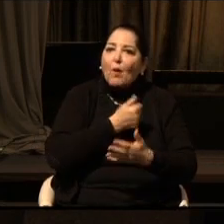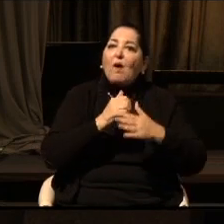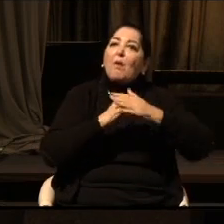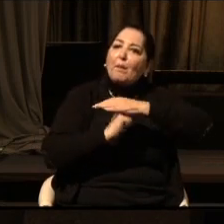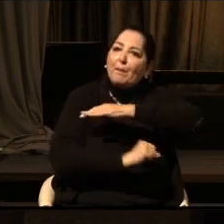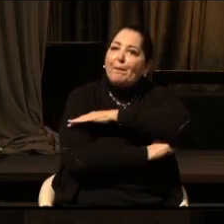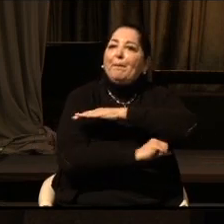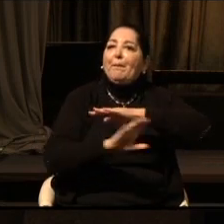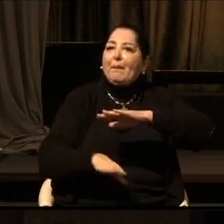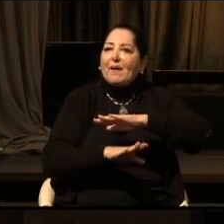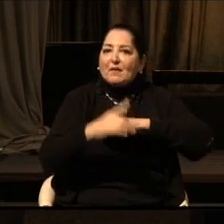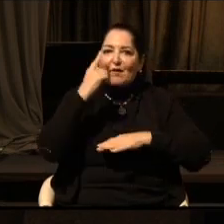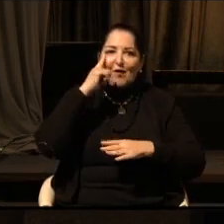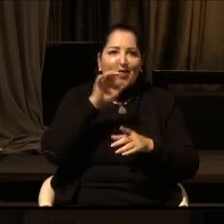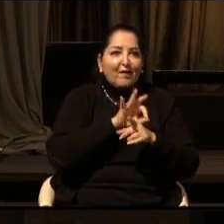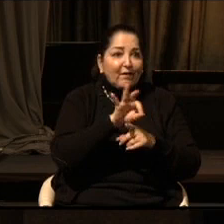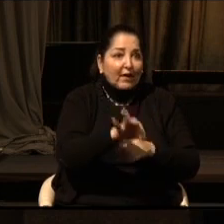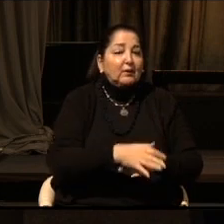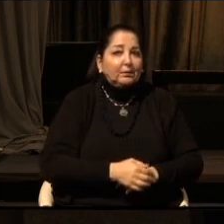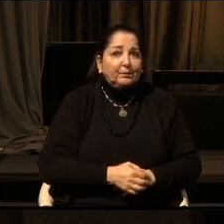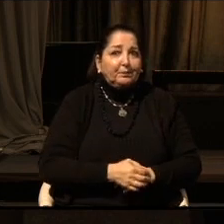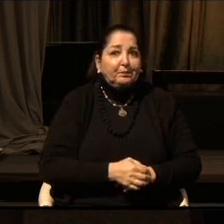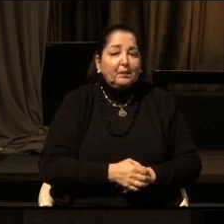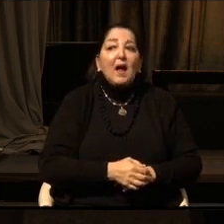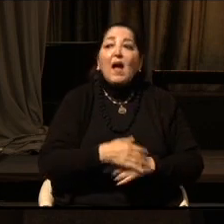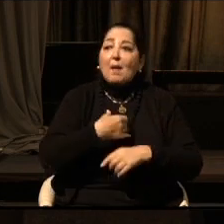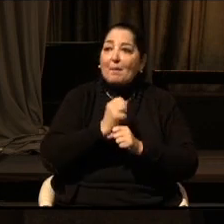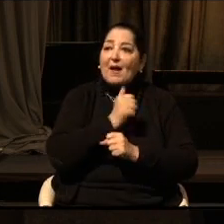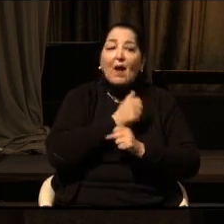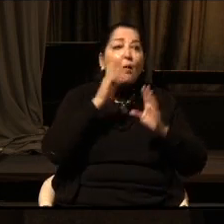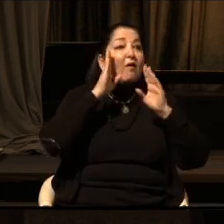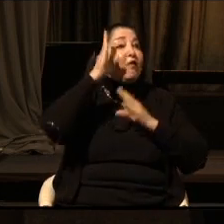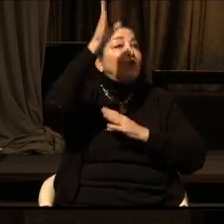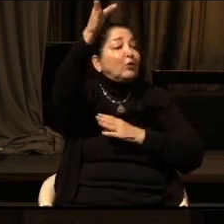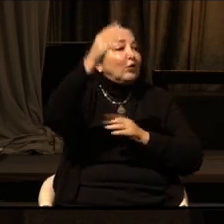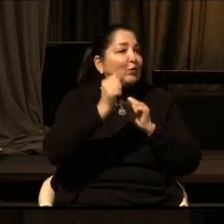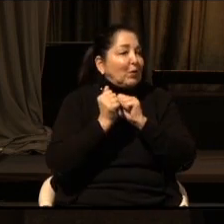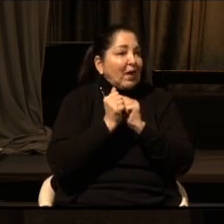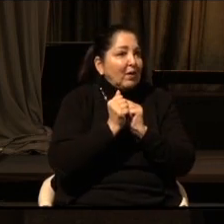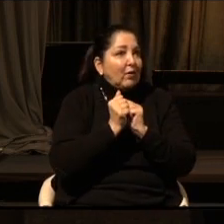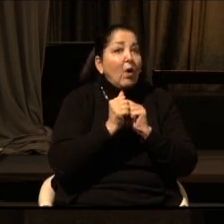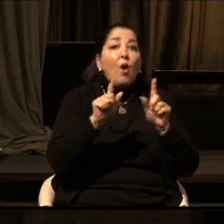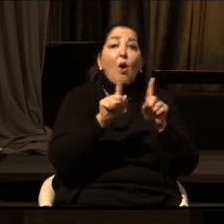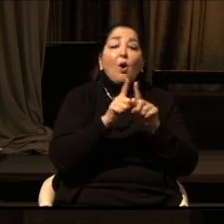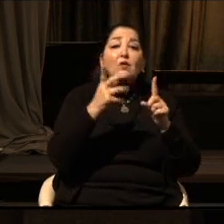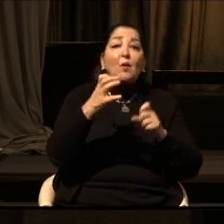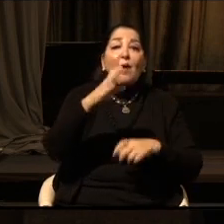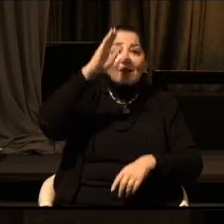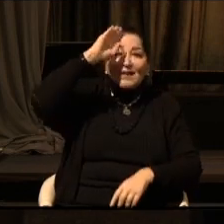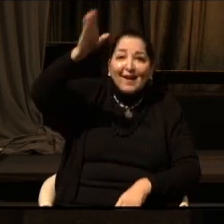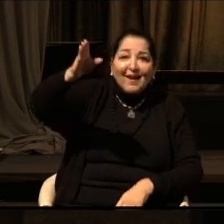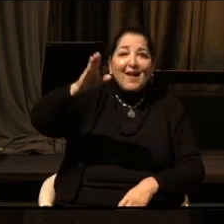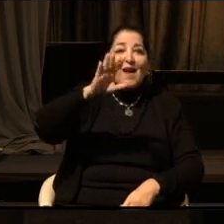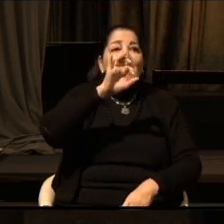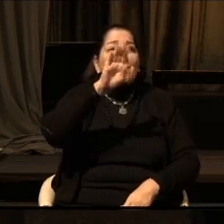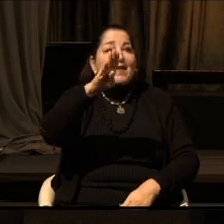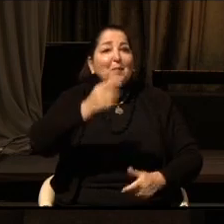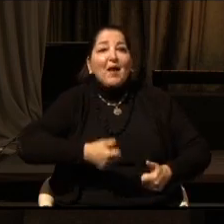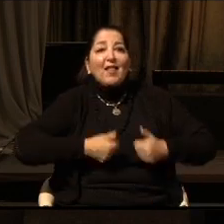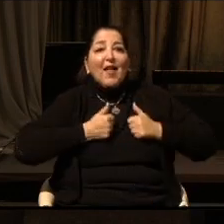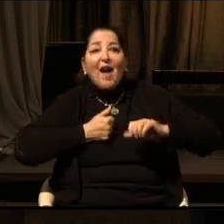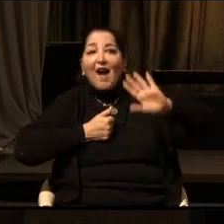future. We also want to welcome our colleagues joining us through Facebook Live. There's a table right over